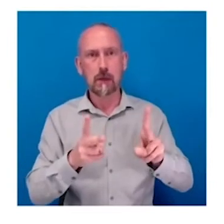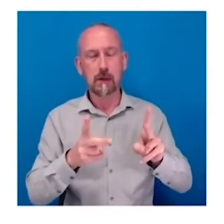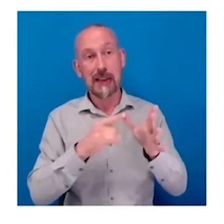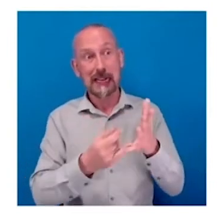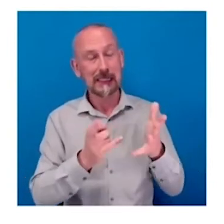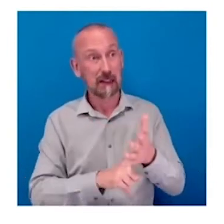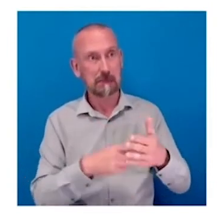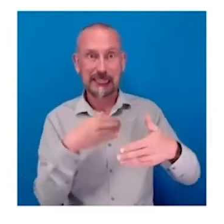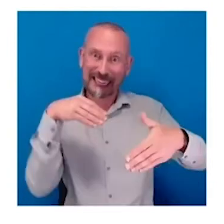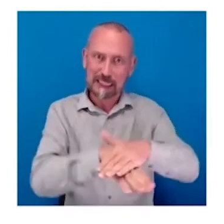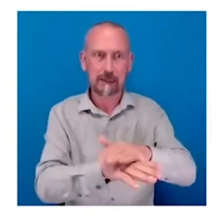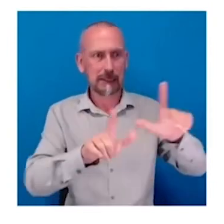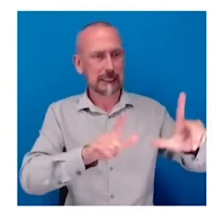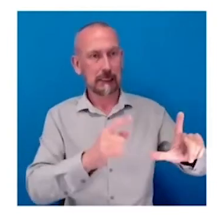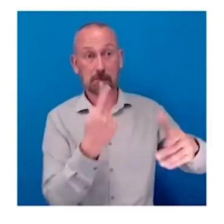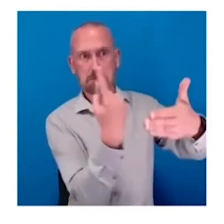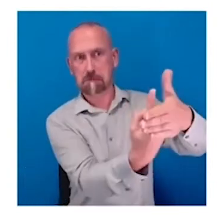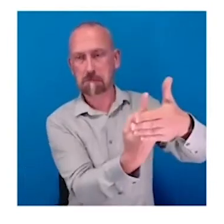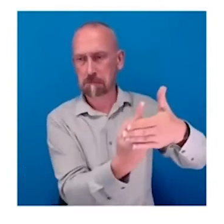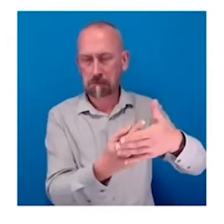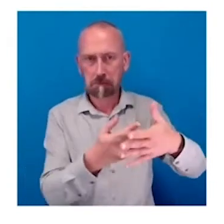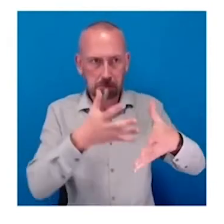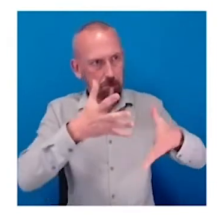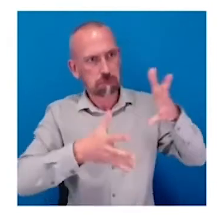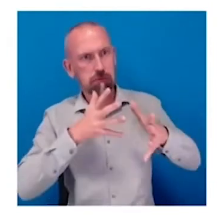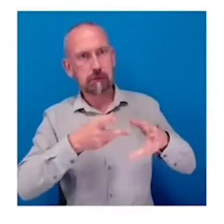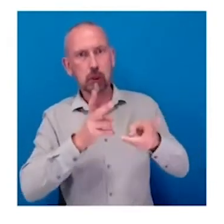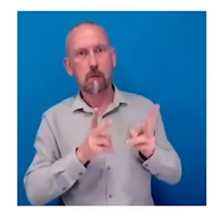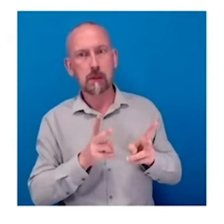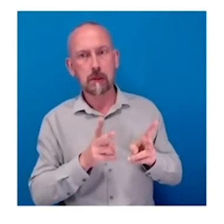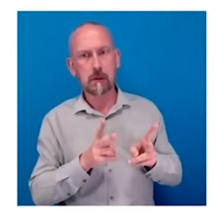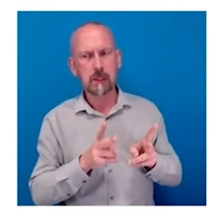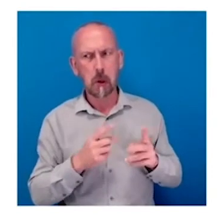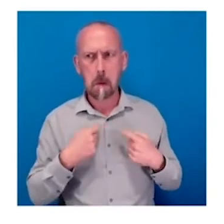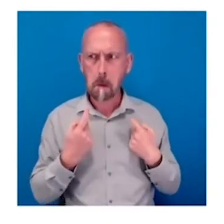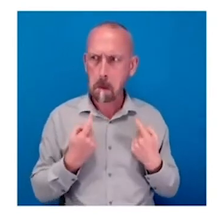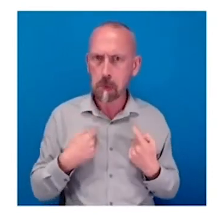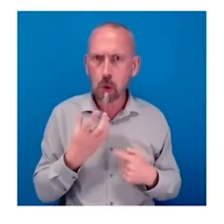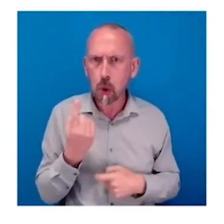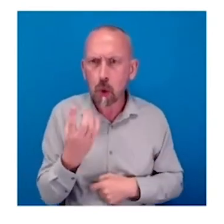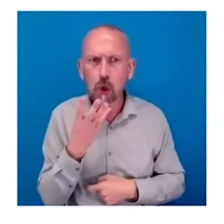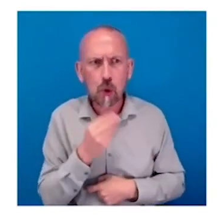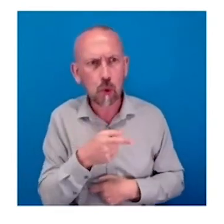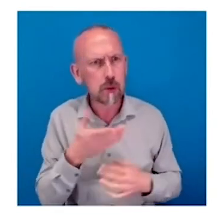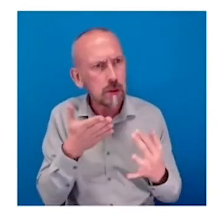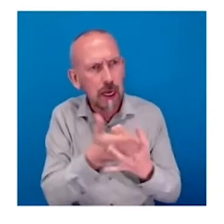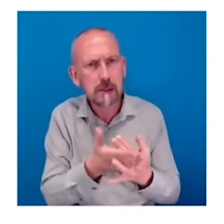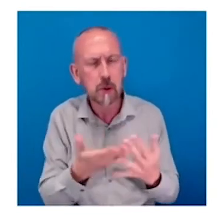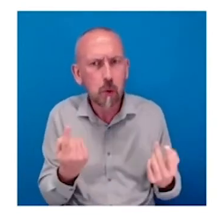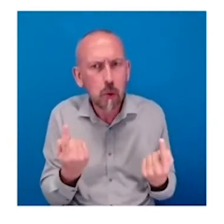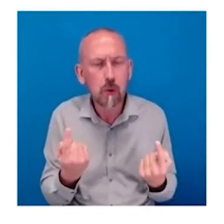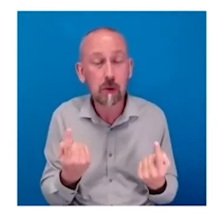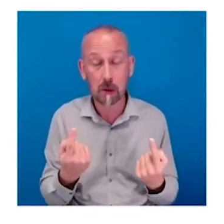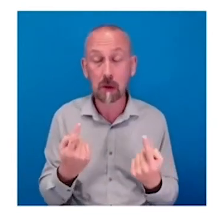City right from that kiosk. And then we started figuring out, well, who's using it? And we know we have over 12,000 people that use